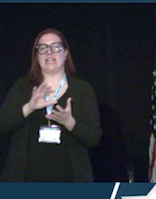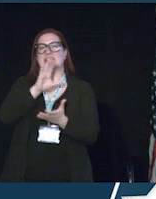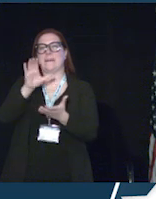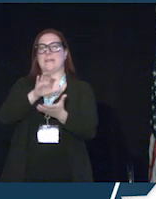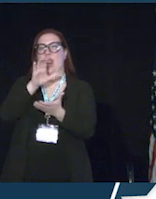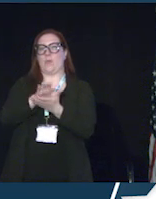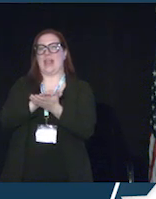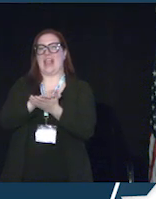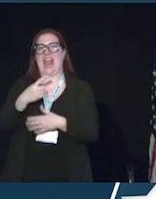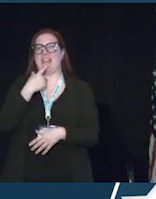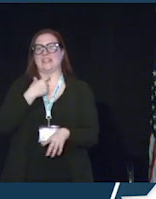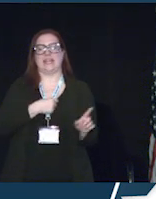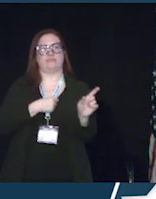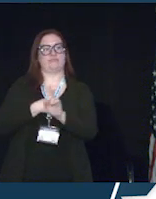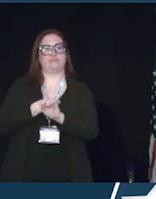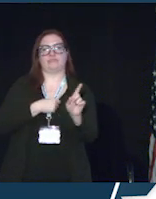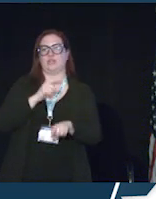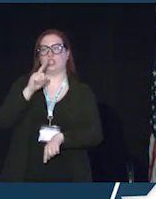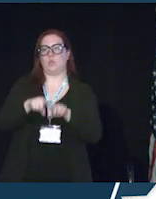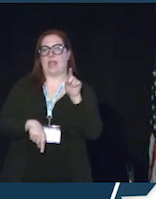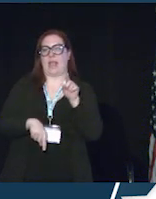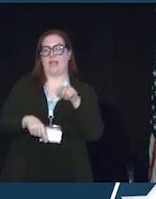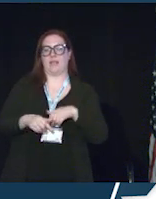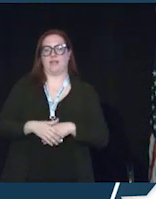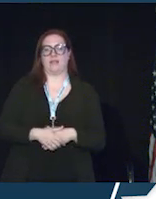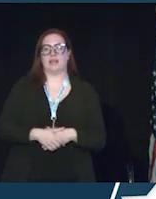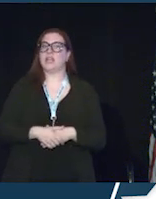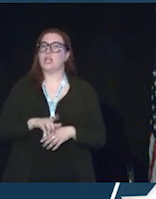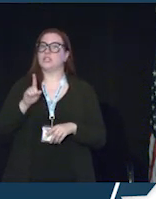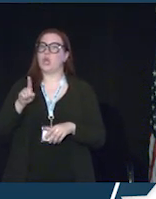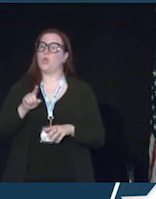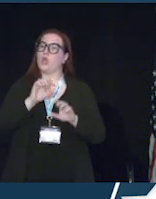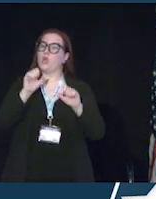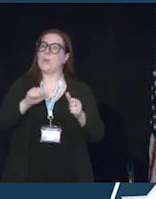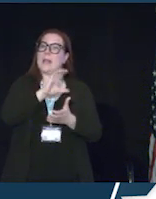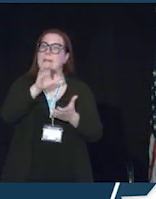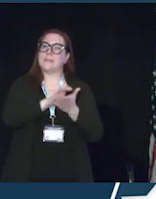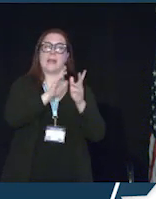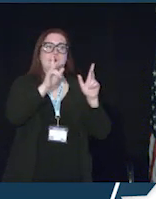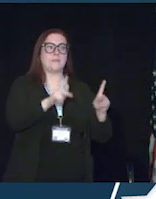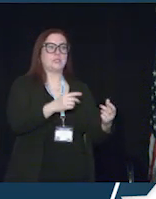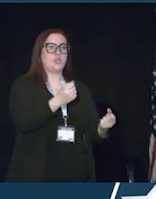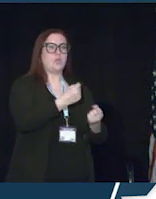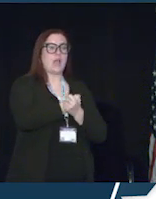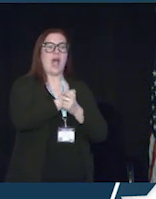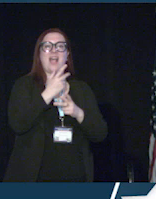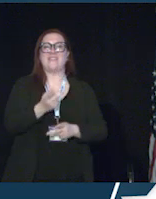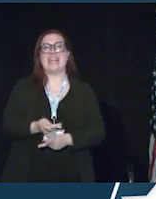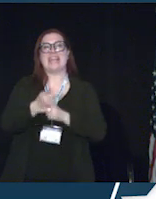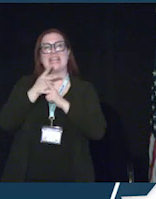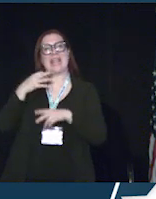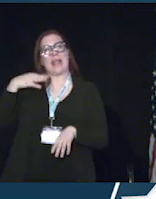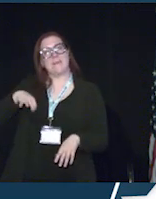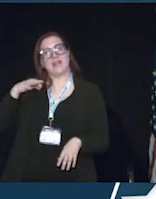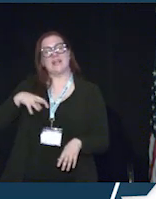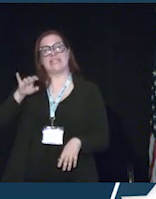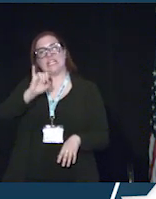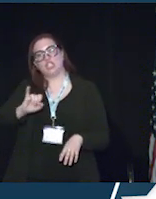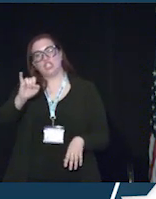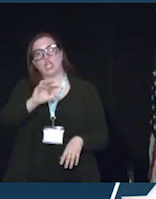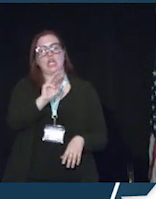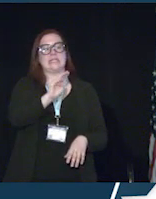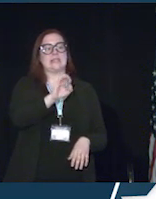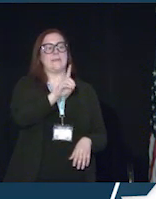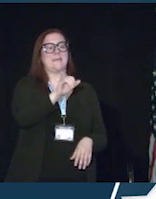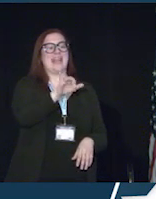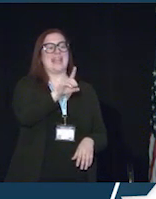have it both ways. It's either marrying the person you love or keeping very crucial benefits like Medicaid and Medicare today.